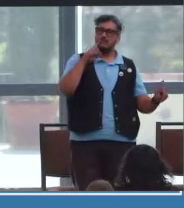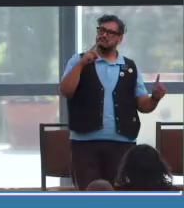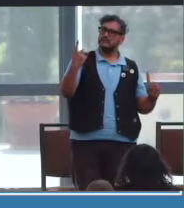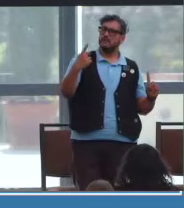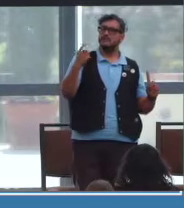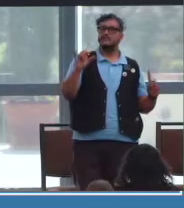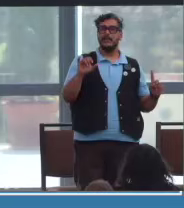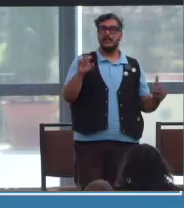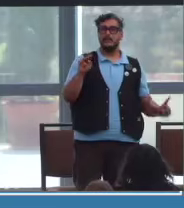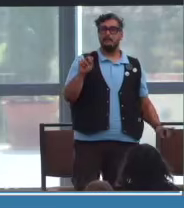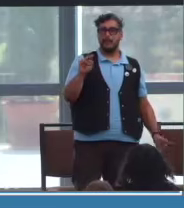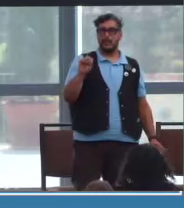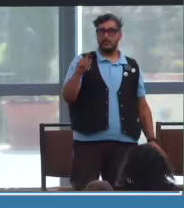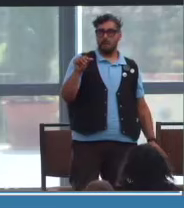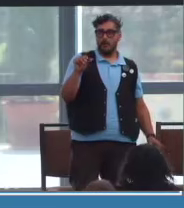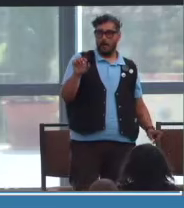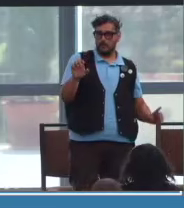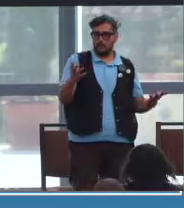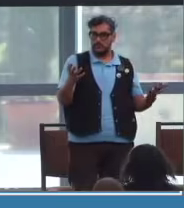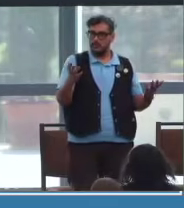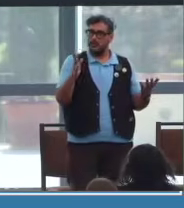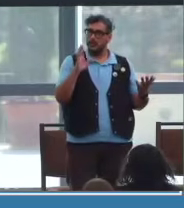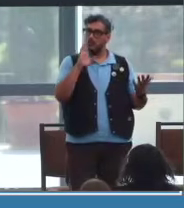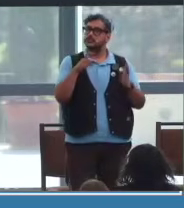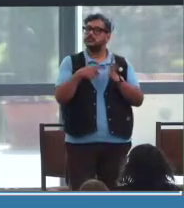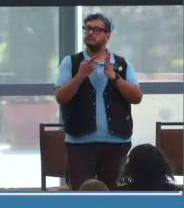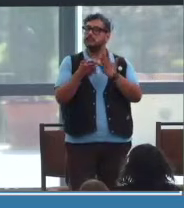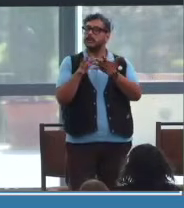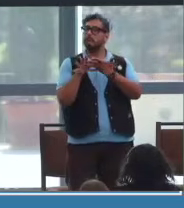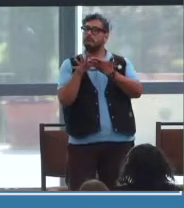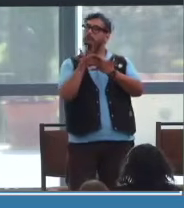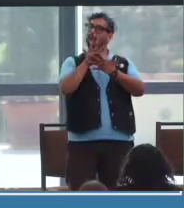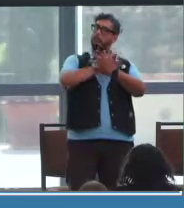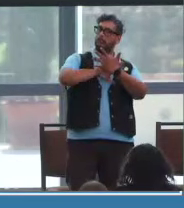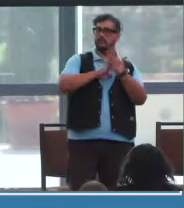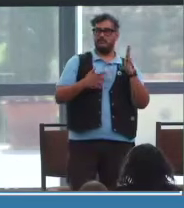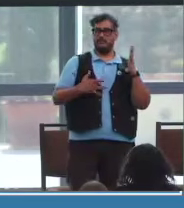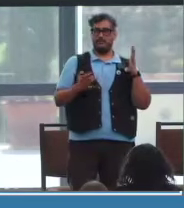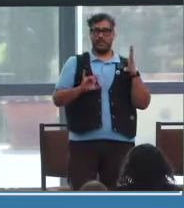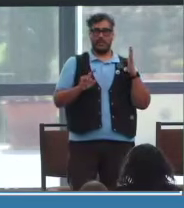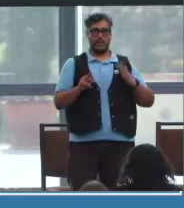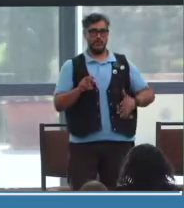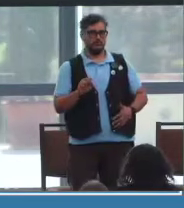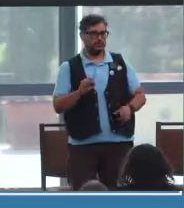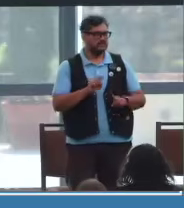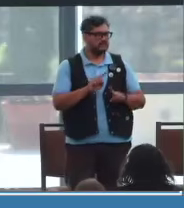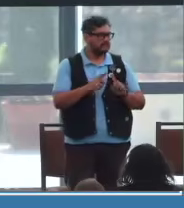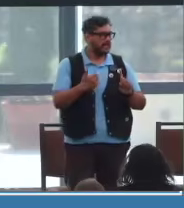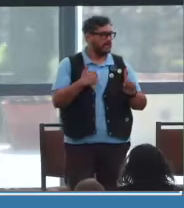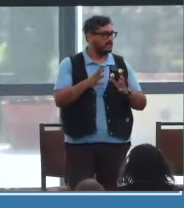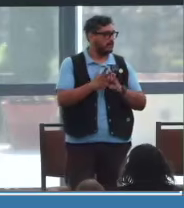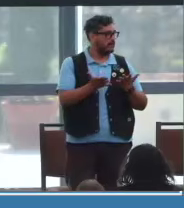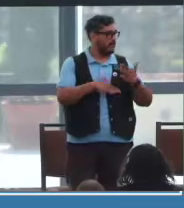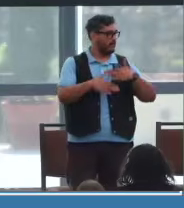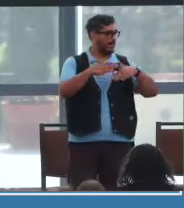like menopause can masquerade, I think, as many lupus symptoms. I think there's really a lot of overlap, as we'll